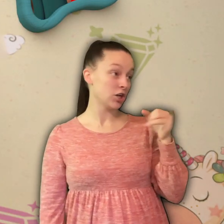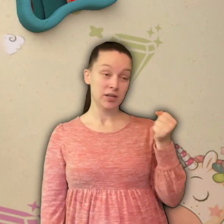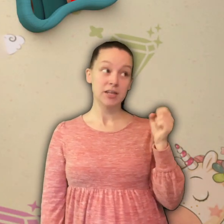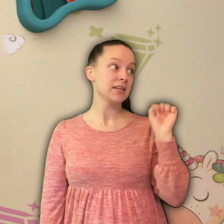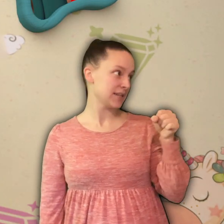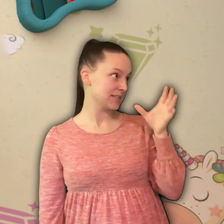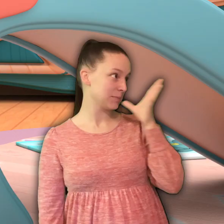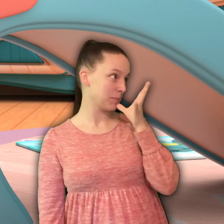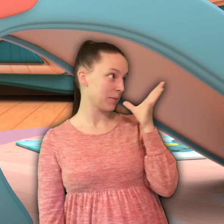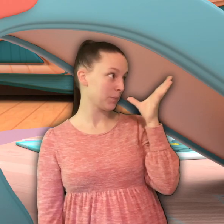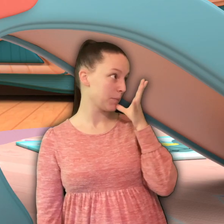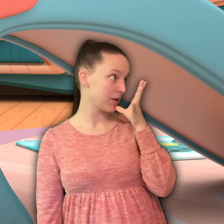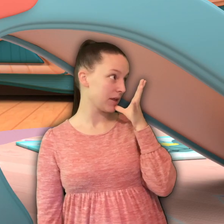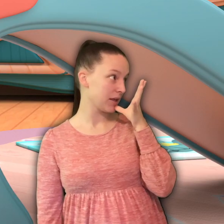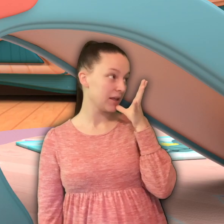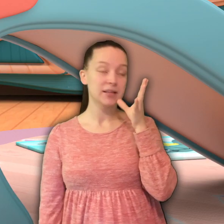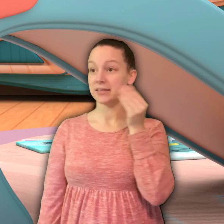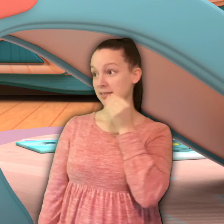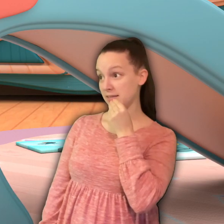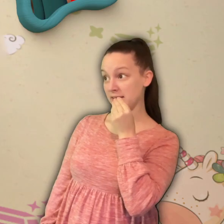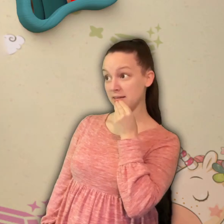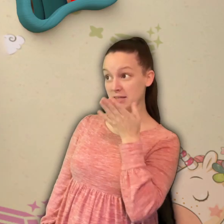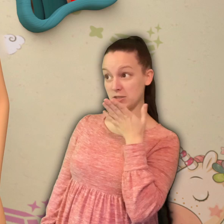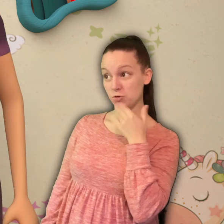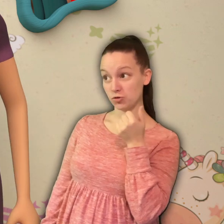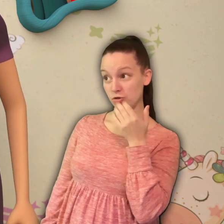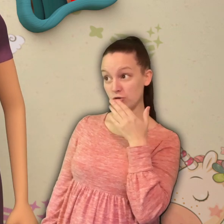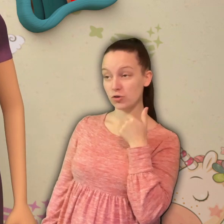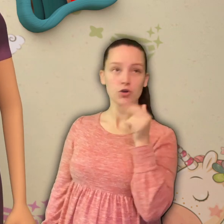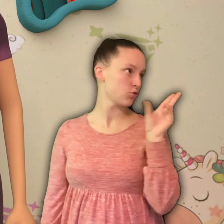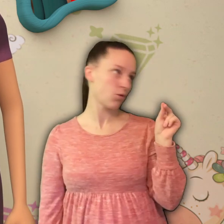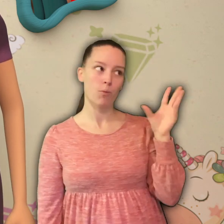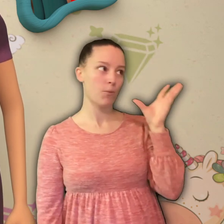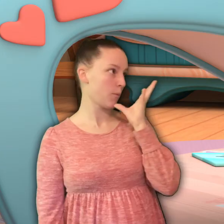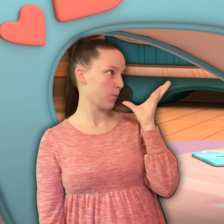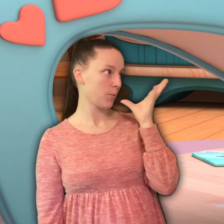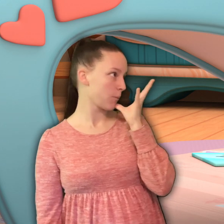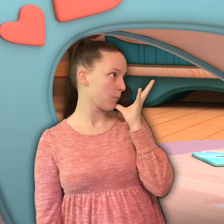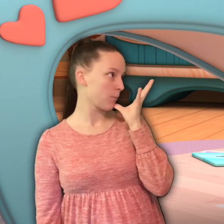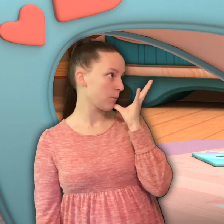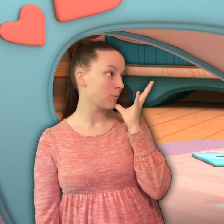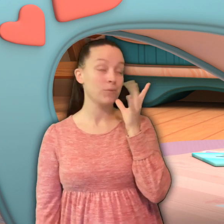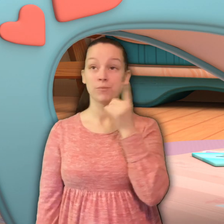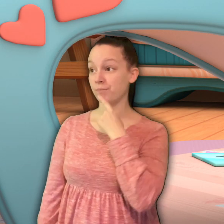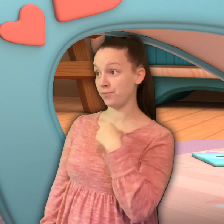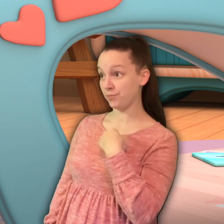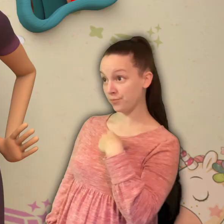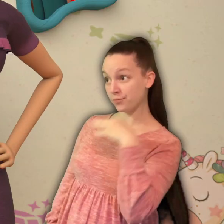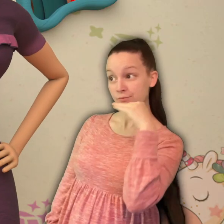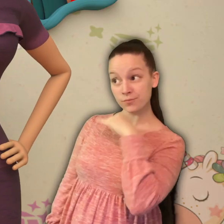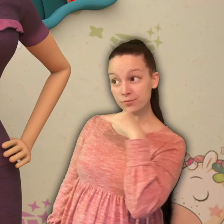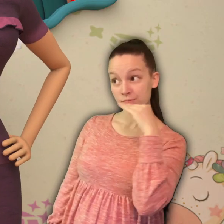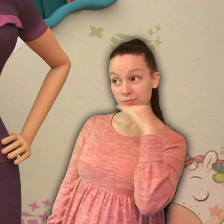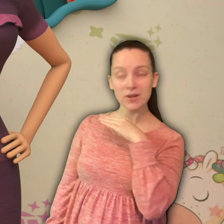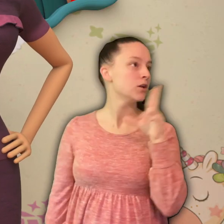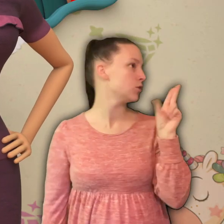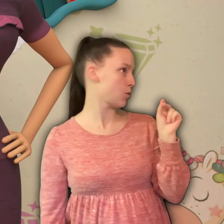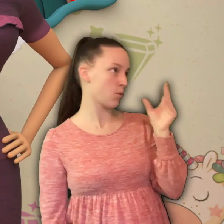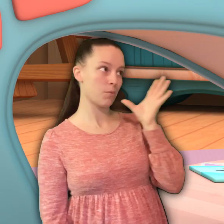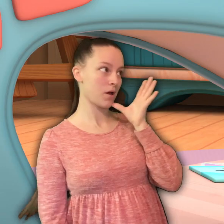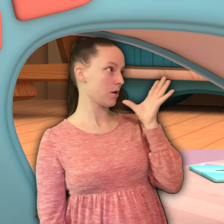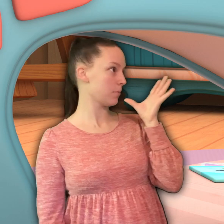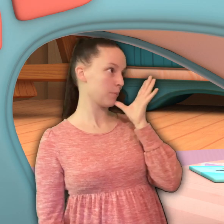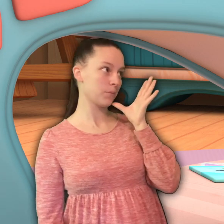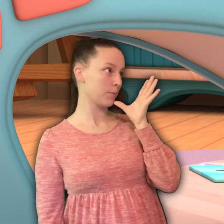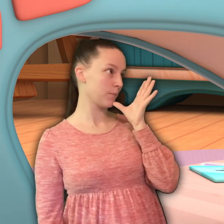Johnny, Johnny, Yes, Mama! Eating sugar, No, Mama! Telling